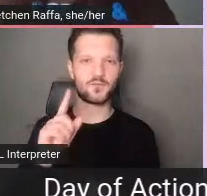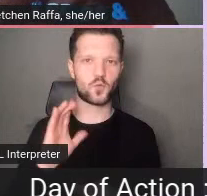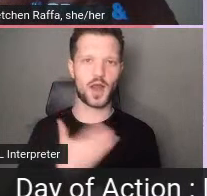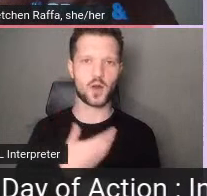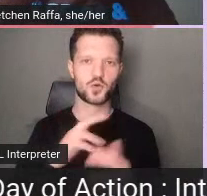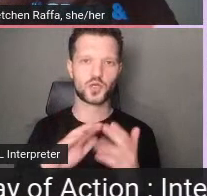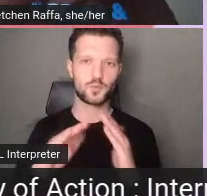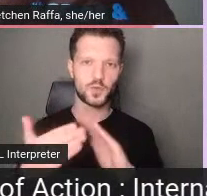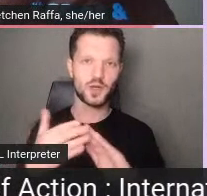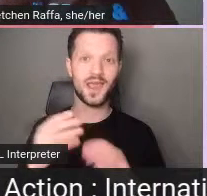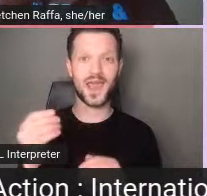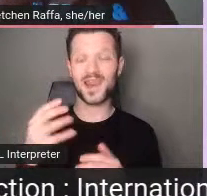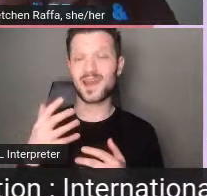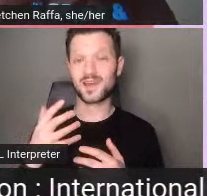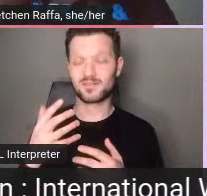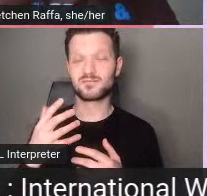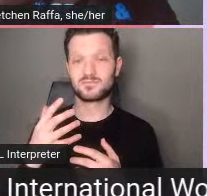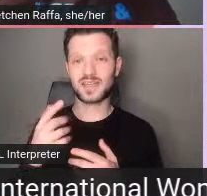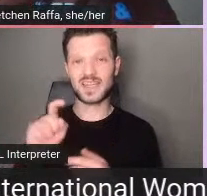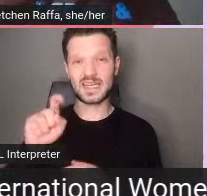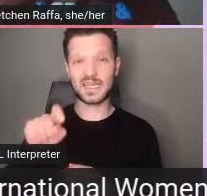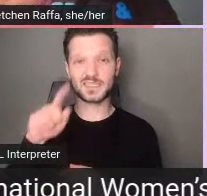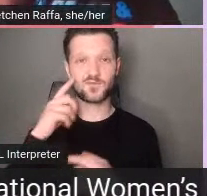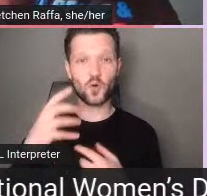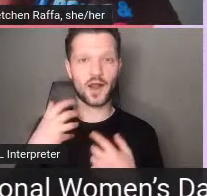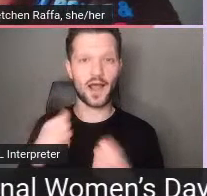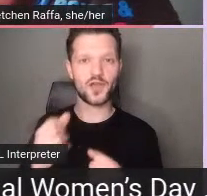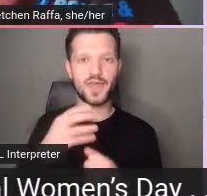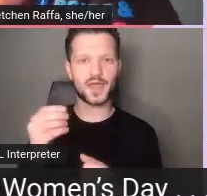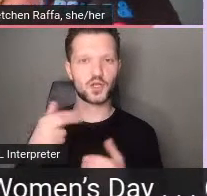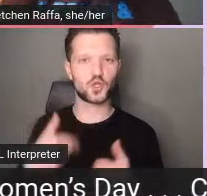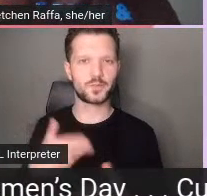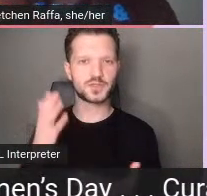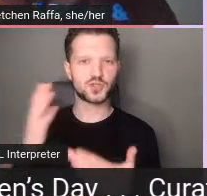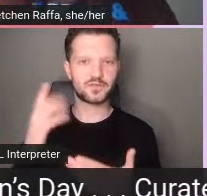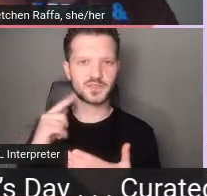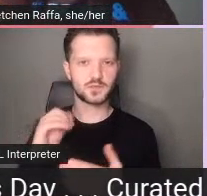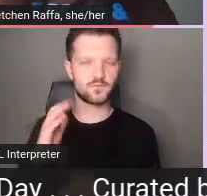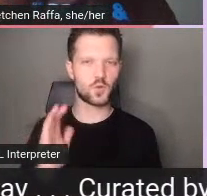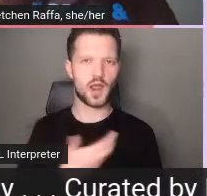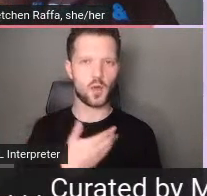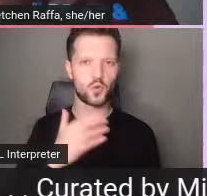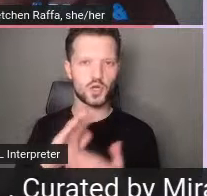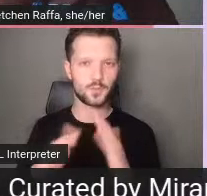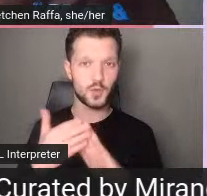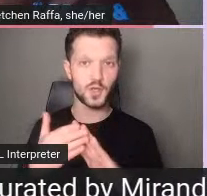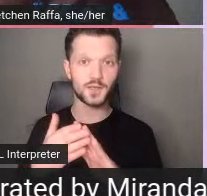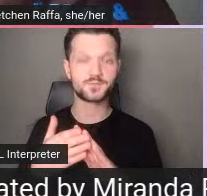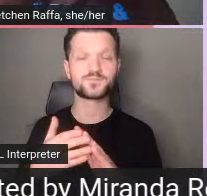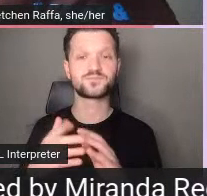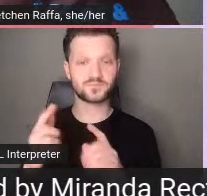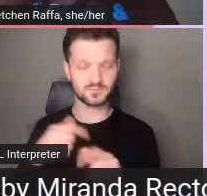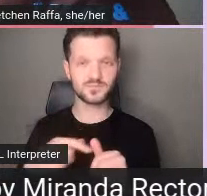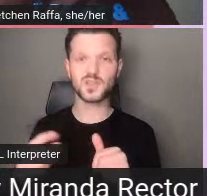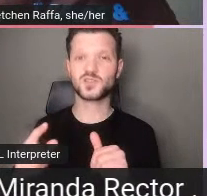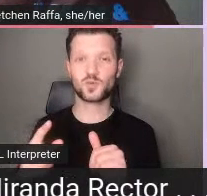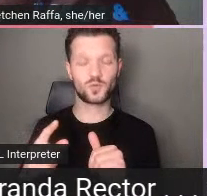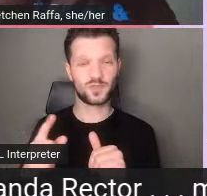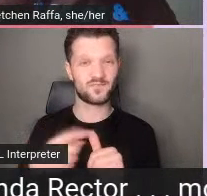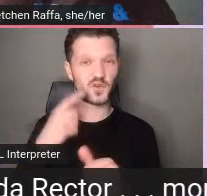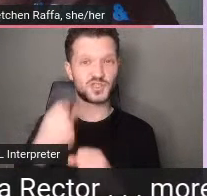community. And we are, as part of the network's work in the first year, we are going to launch